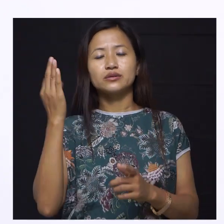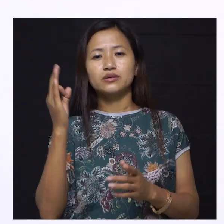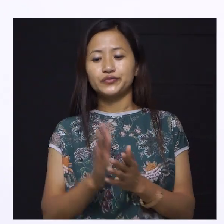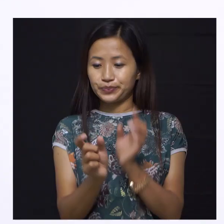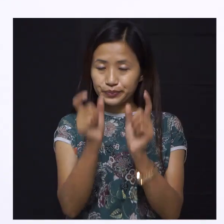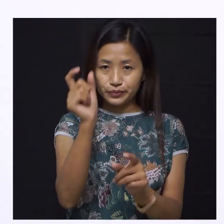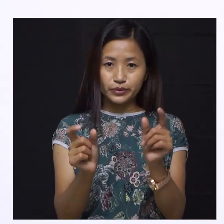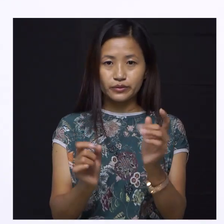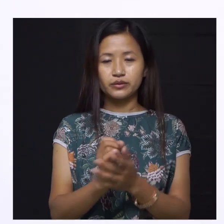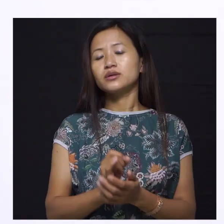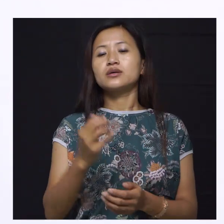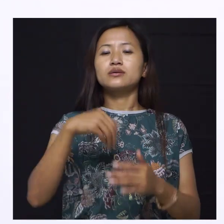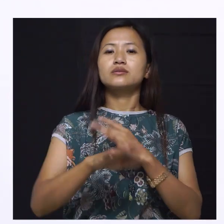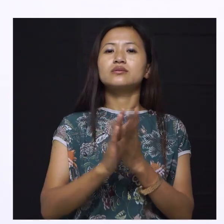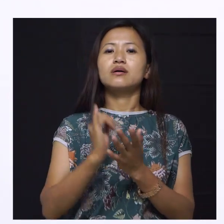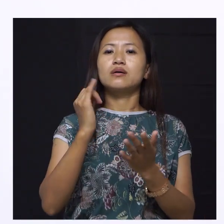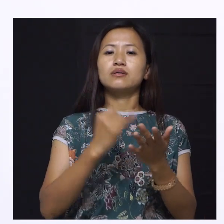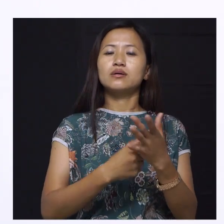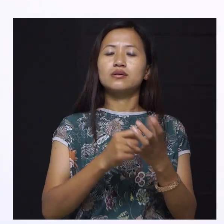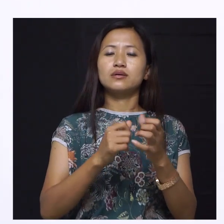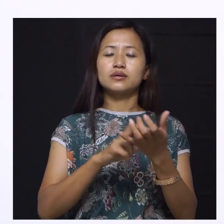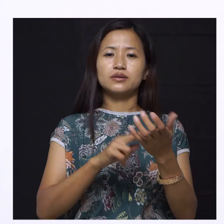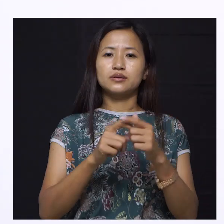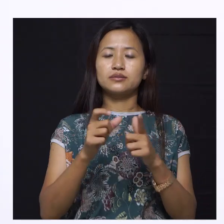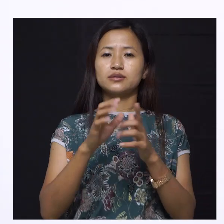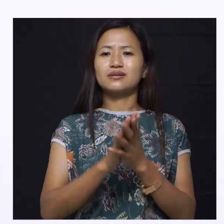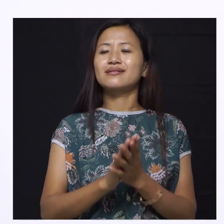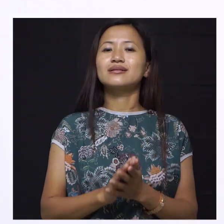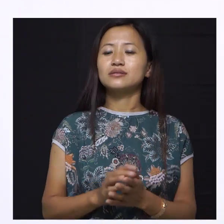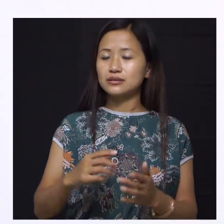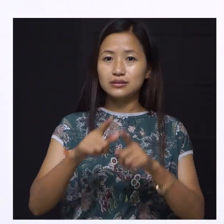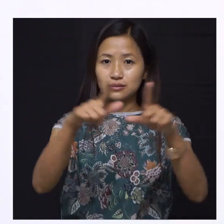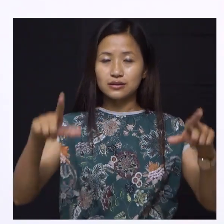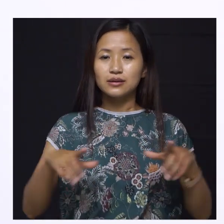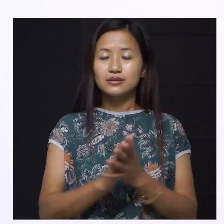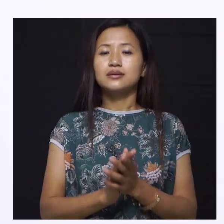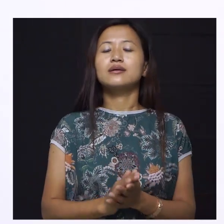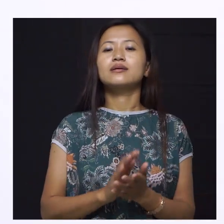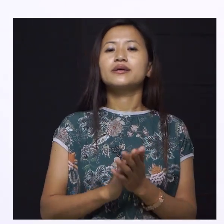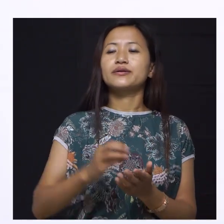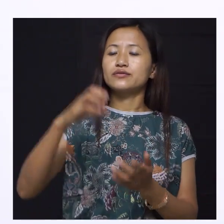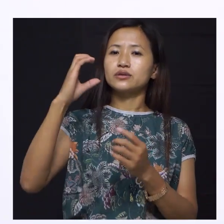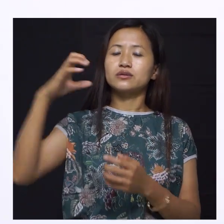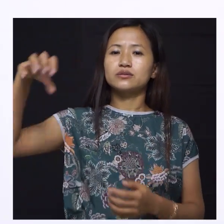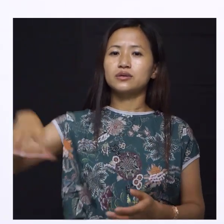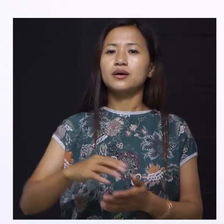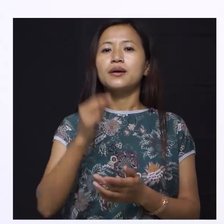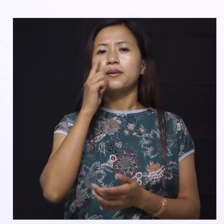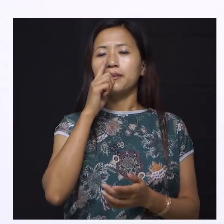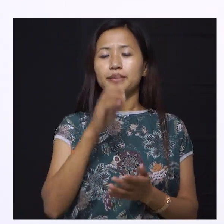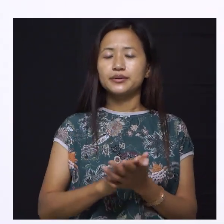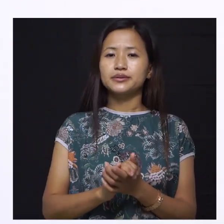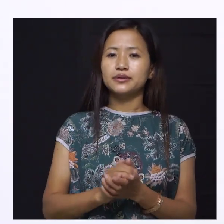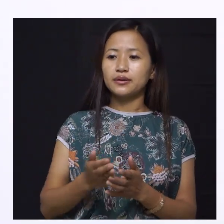people in Ireland. You know, Ireland is a country, right? And so Moria is going to be the head of the family. Why? Because she